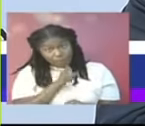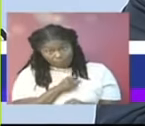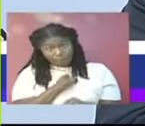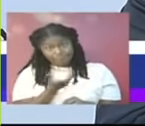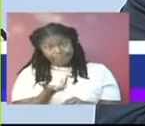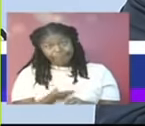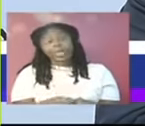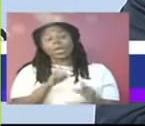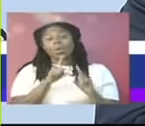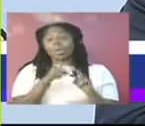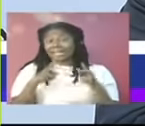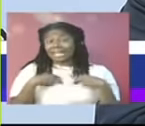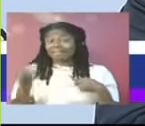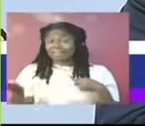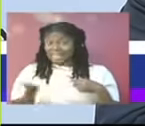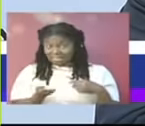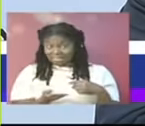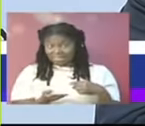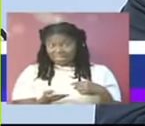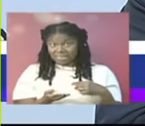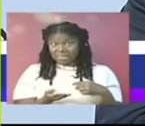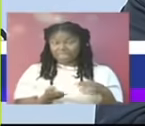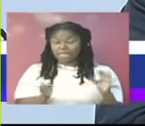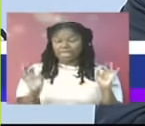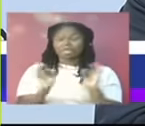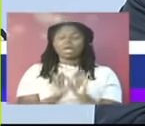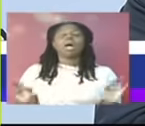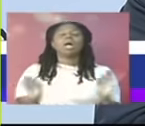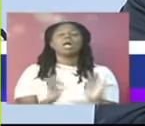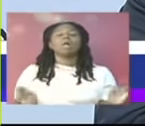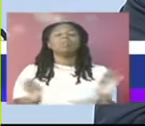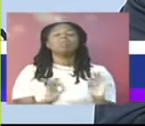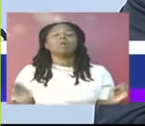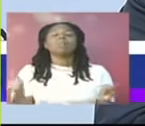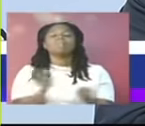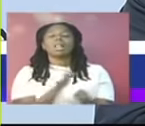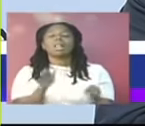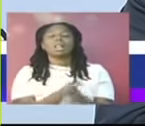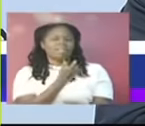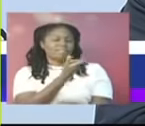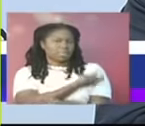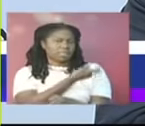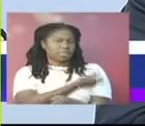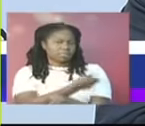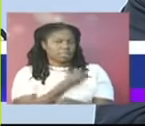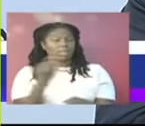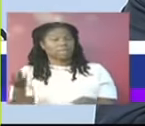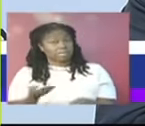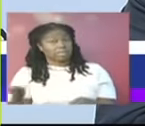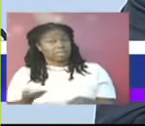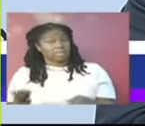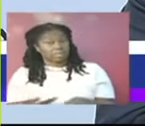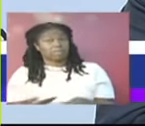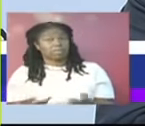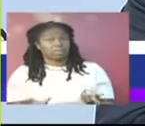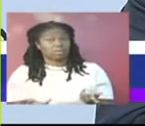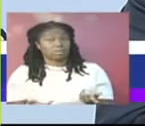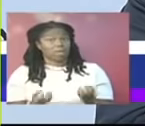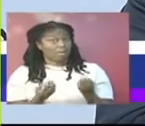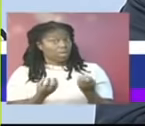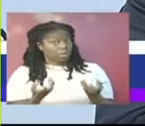fatalities, we've noted that none of those individuals has been fully vaccinated. So we're taking that as a